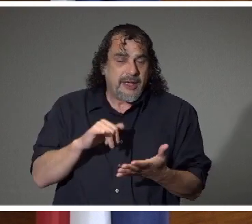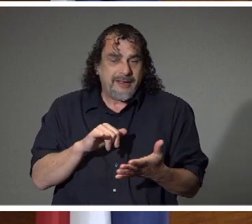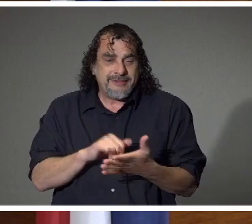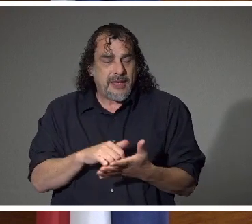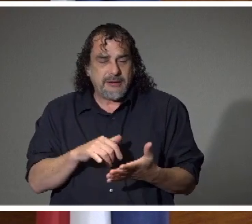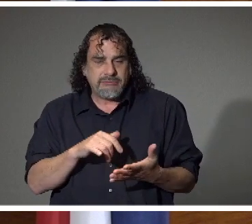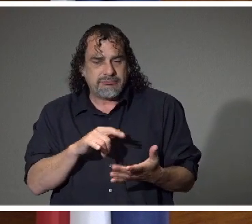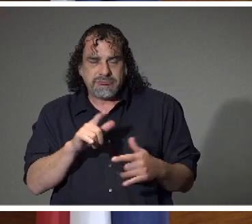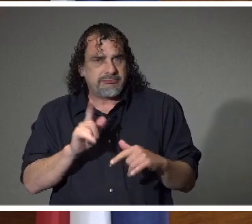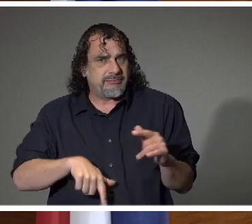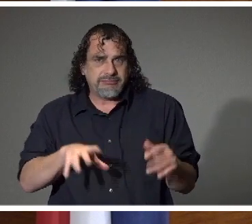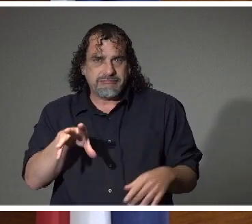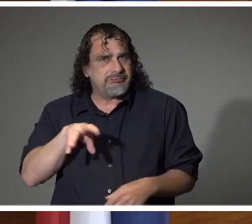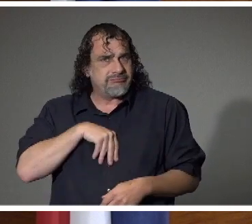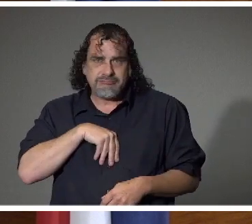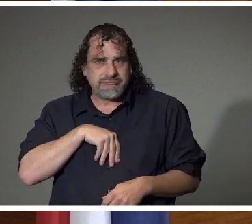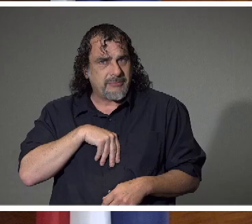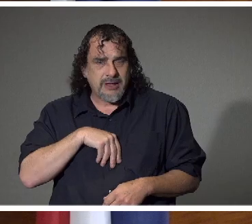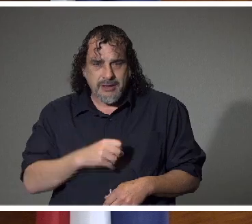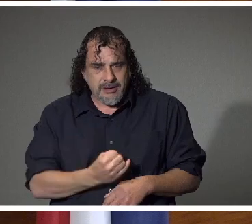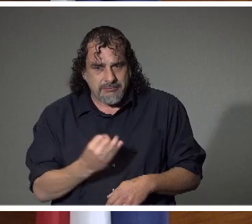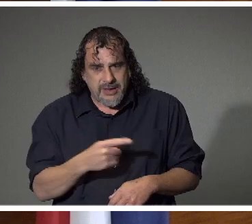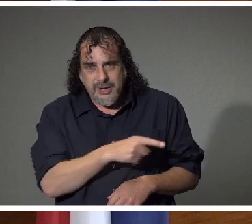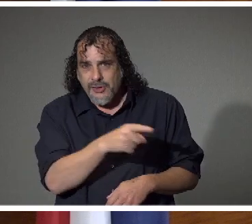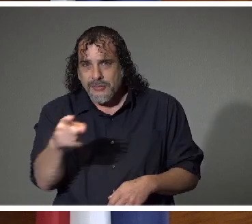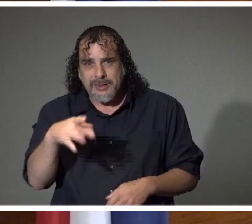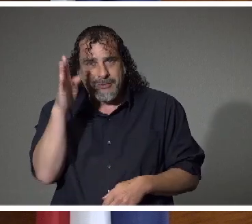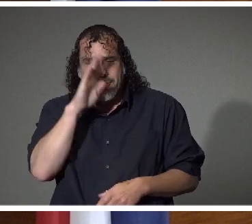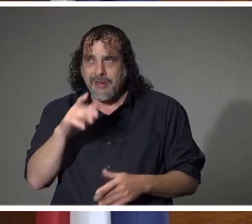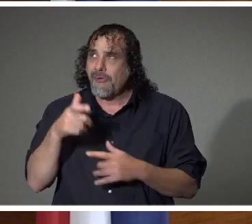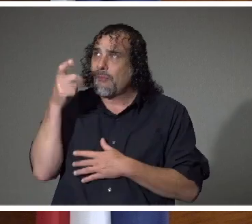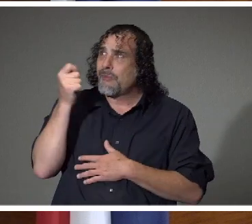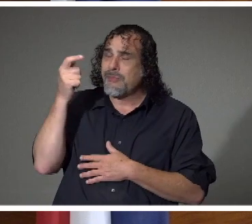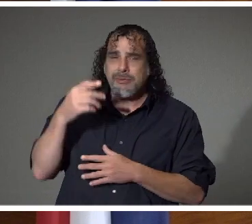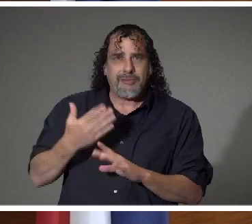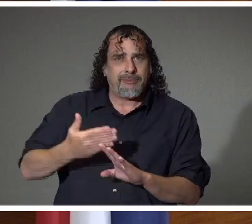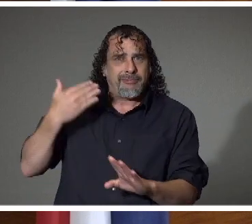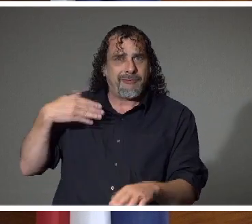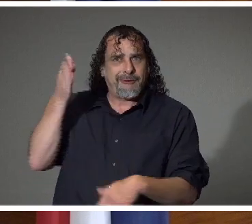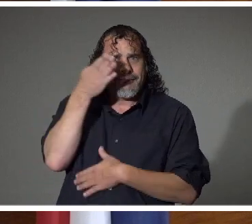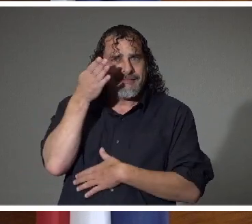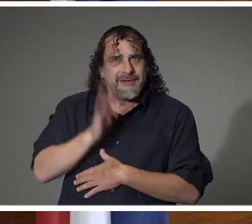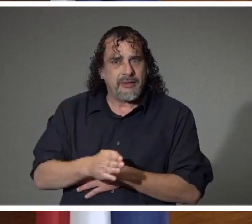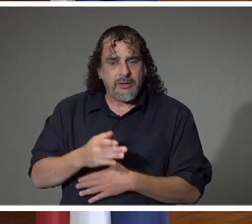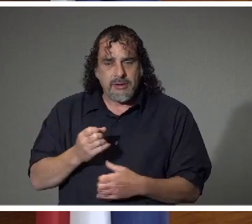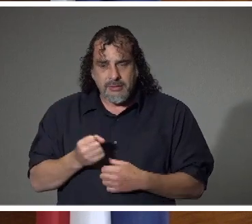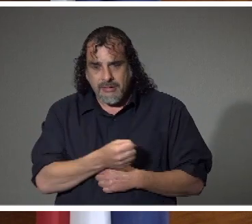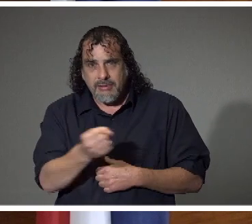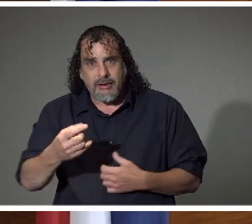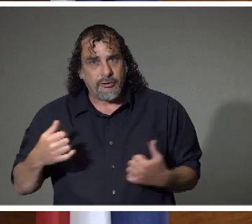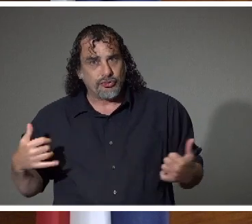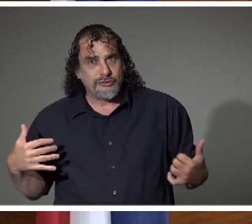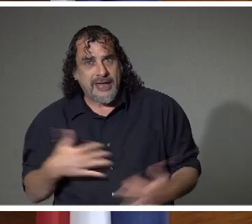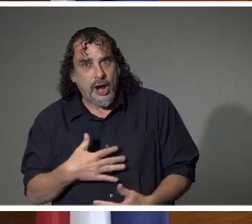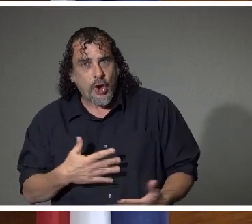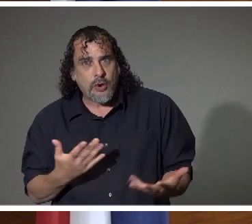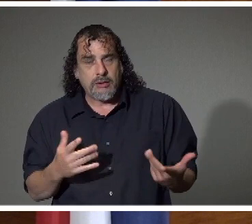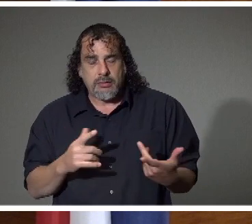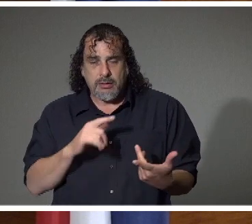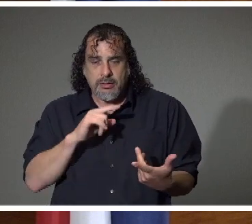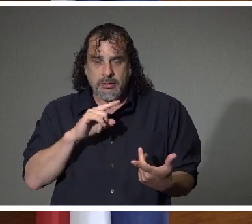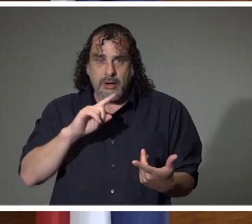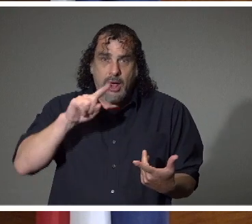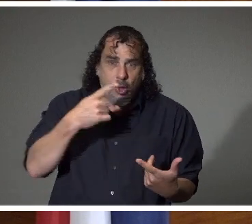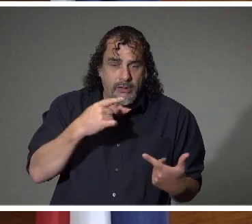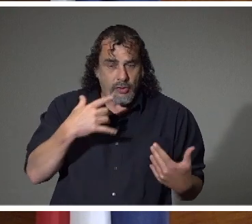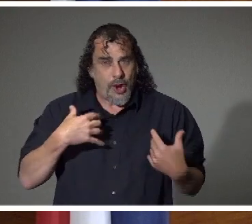in. Many of those individuals have never been on unemployment in their life. Many of them are scared, not only for their health because